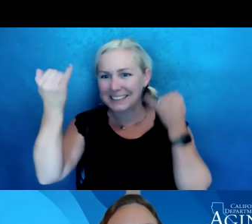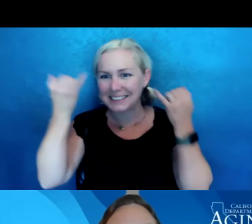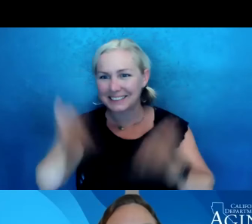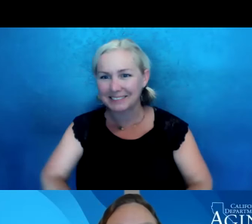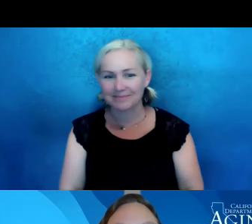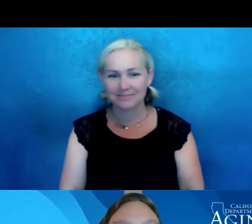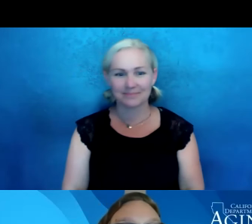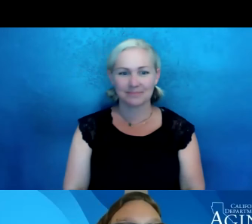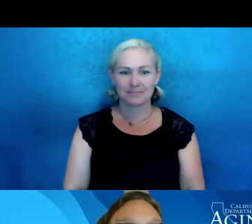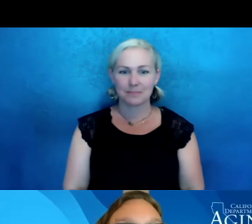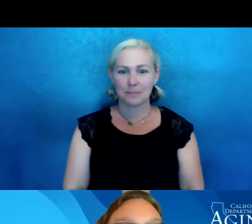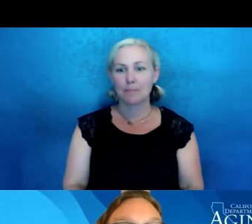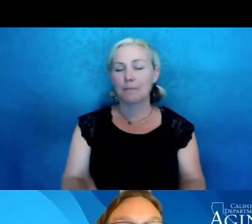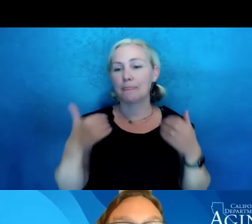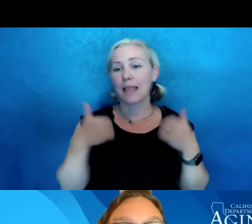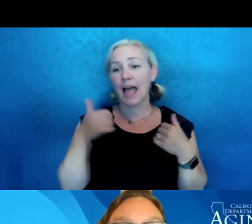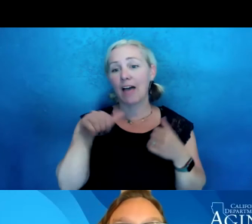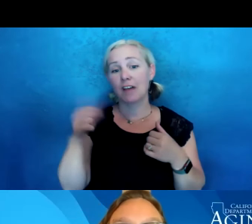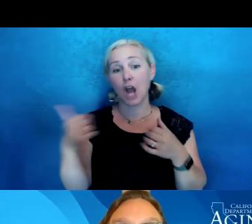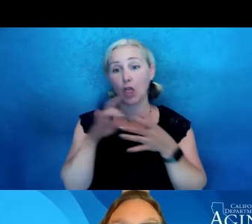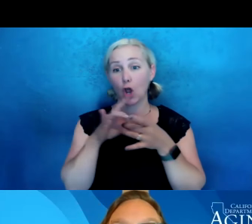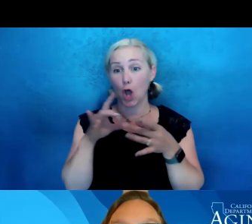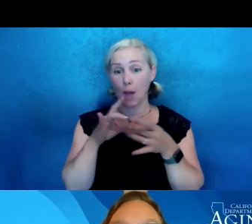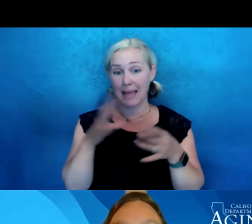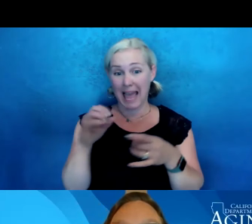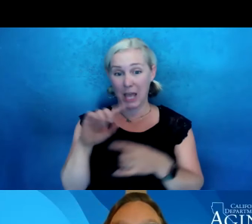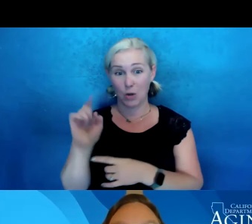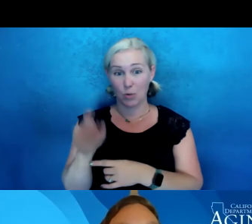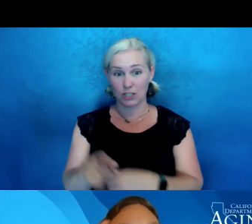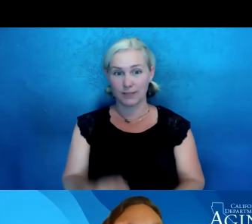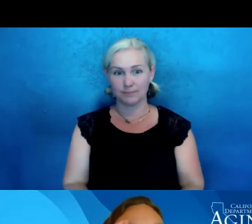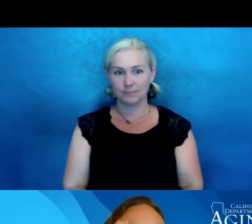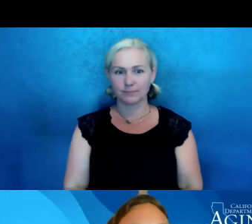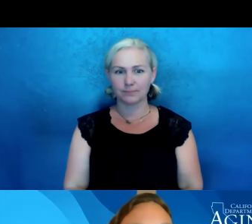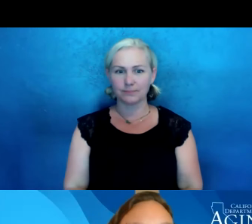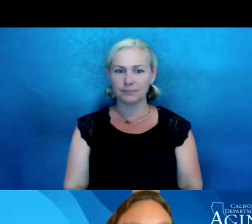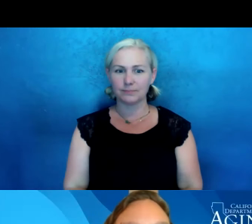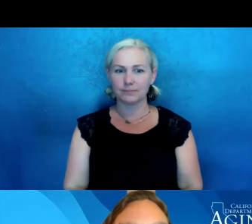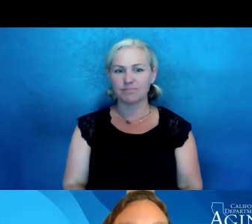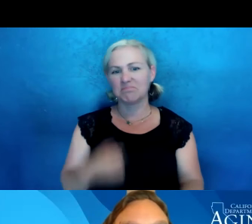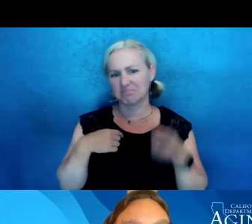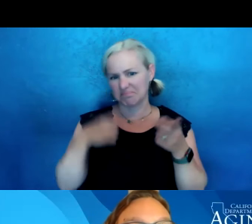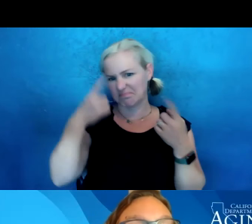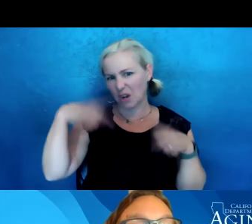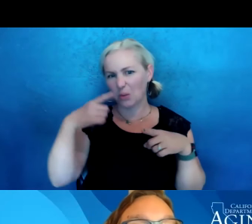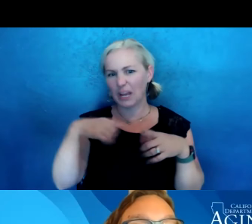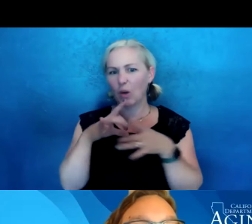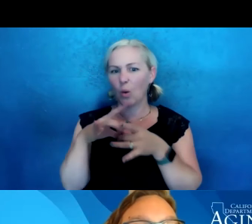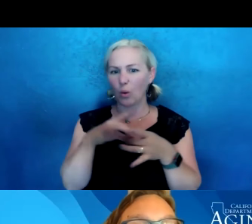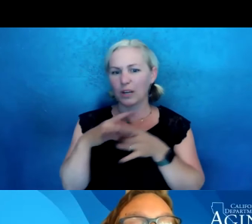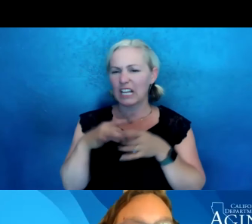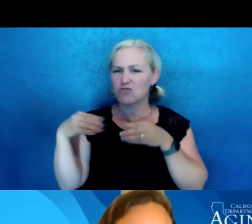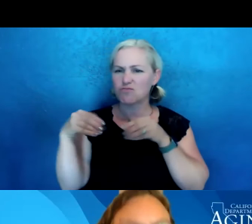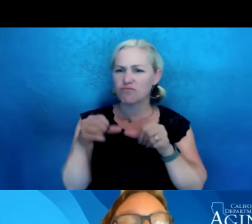Okay. We have another comment and question that came in. It says, agree that coordination and streamlining